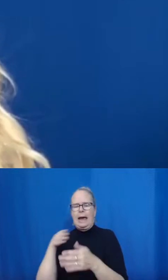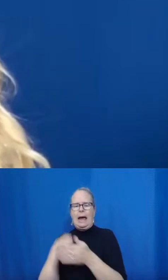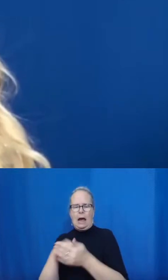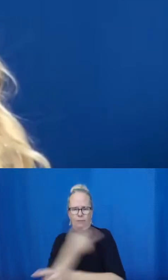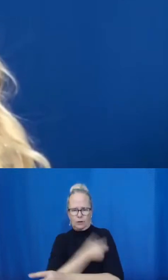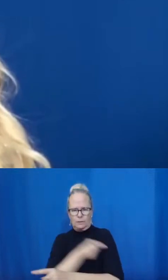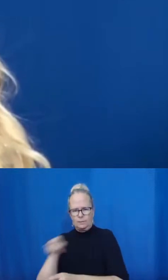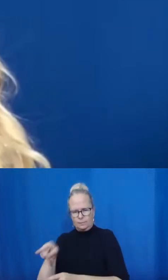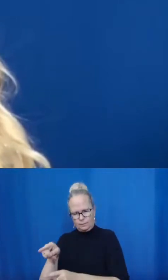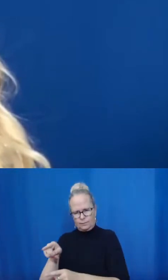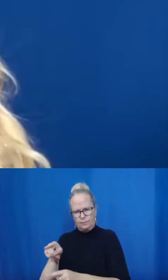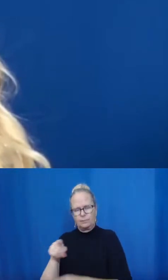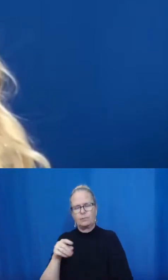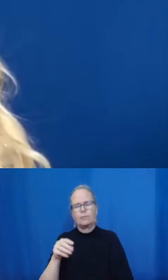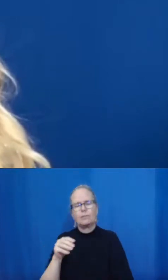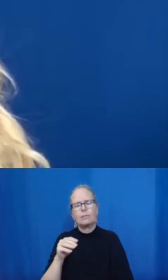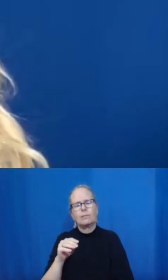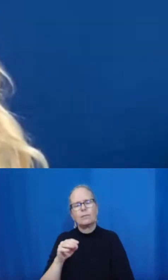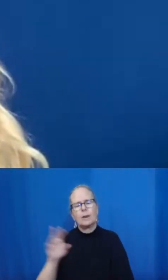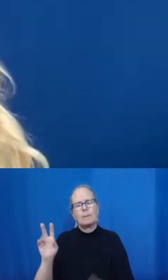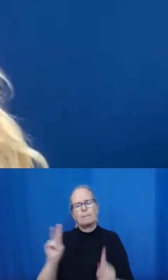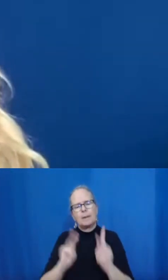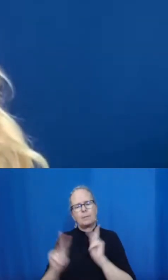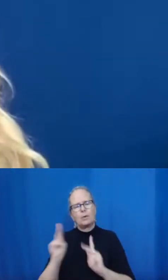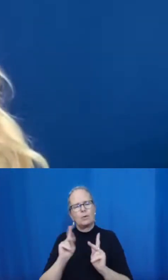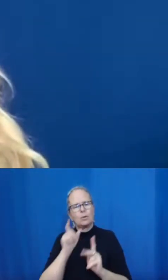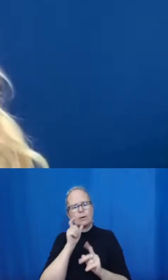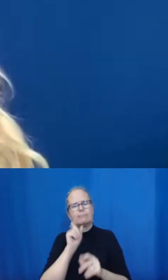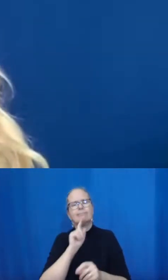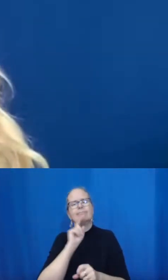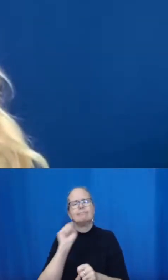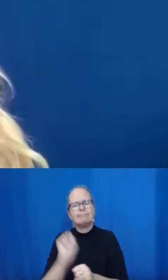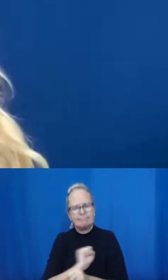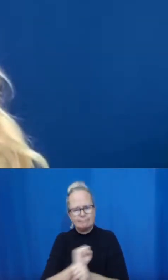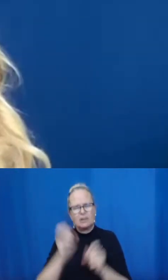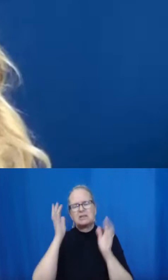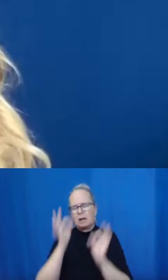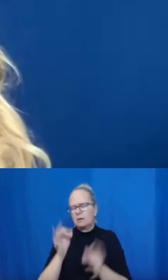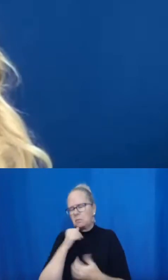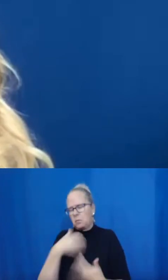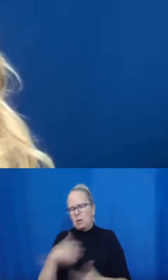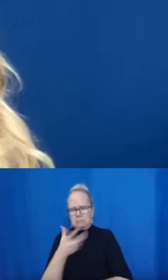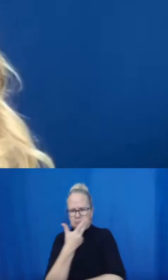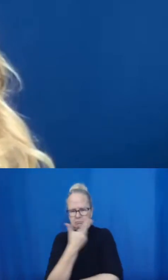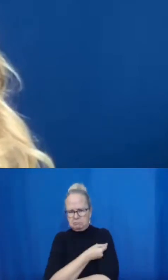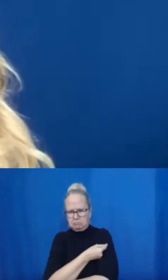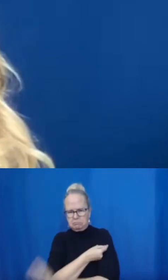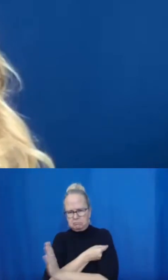those who are actively choosing not to be.